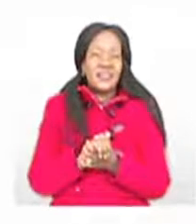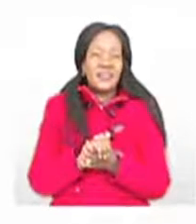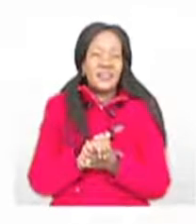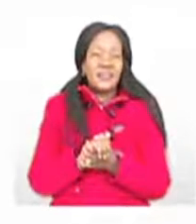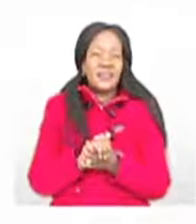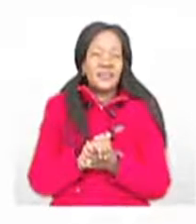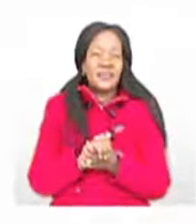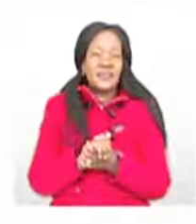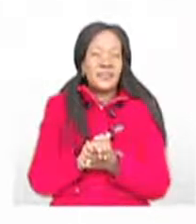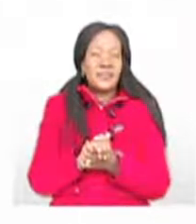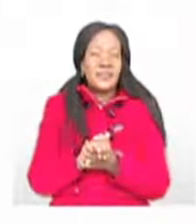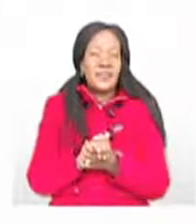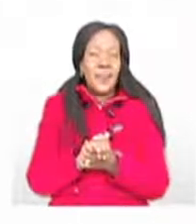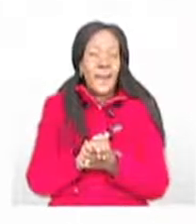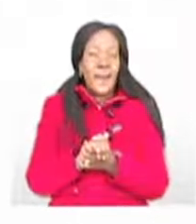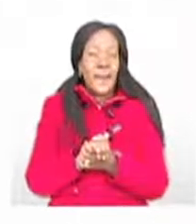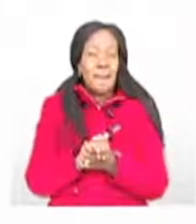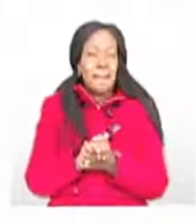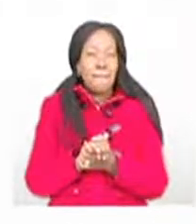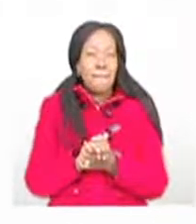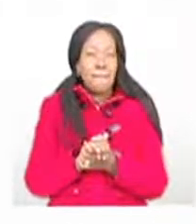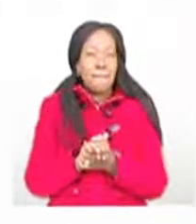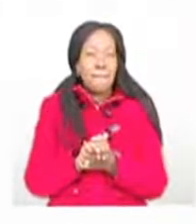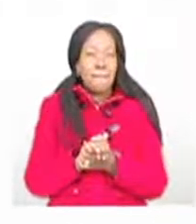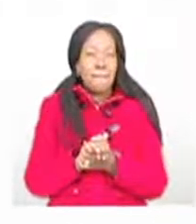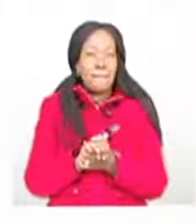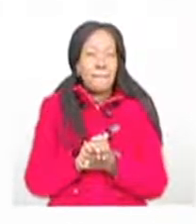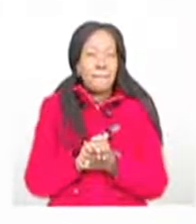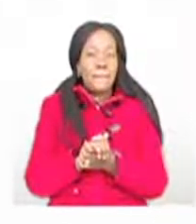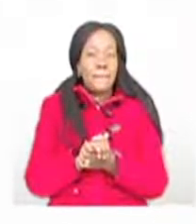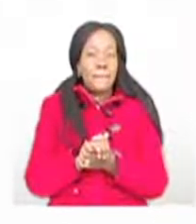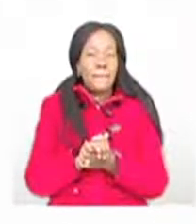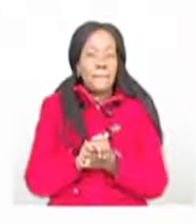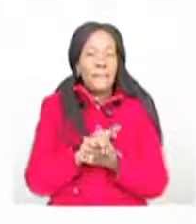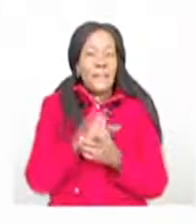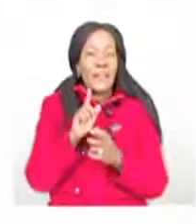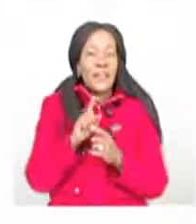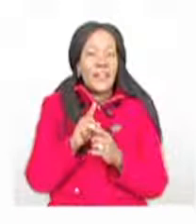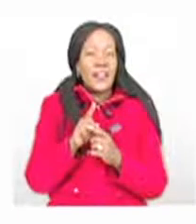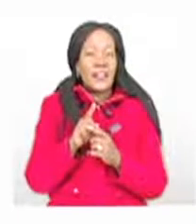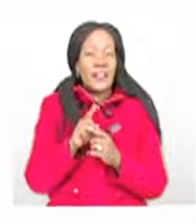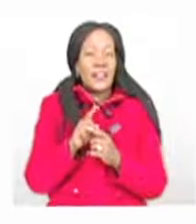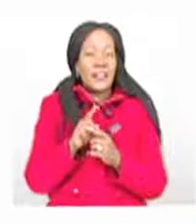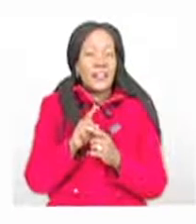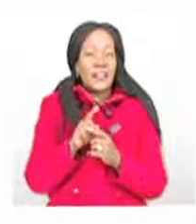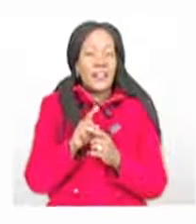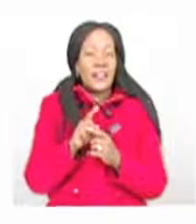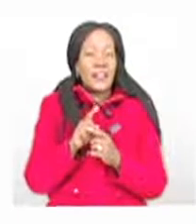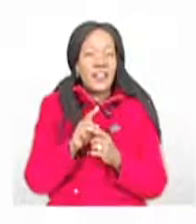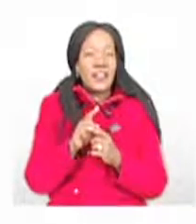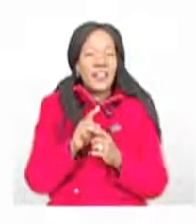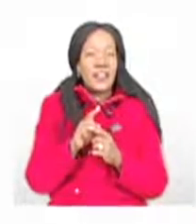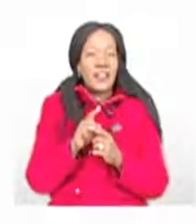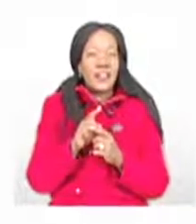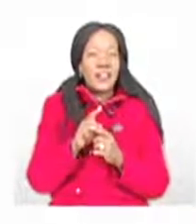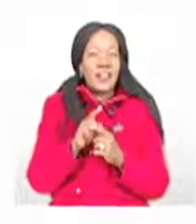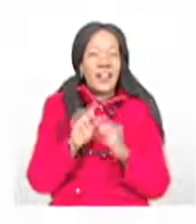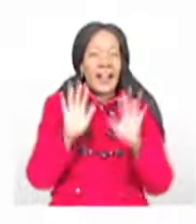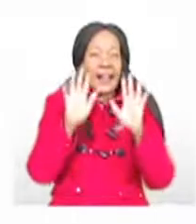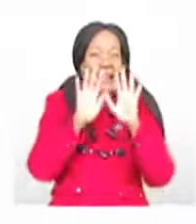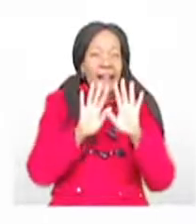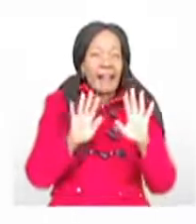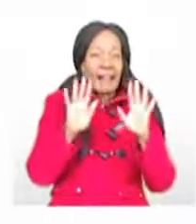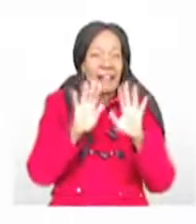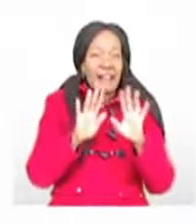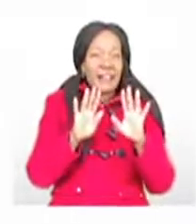On page 17, the instruction says, I will read, color